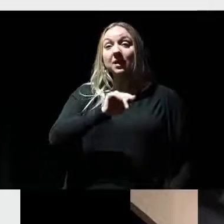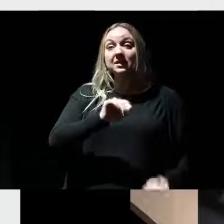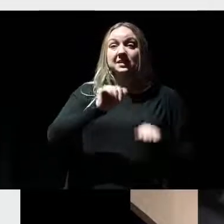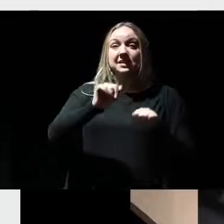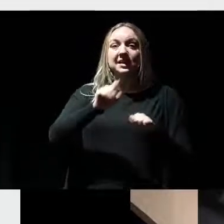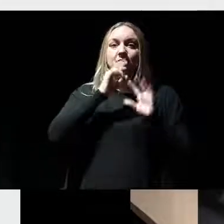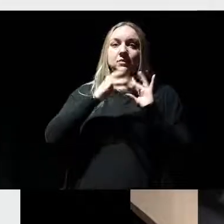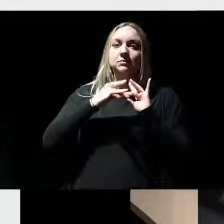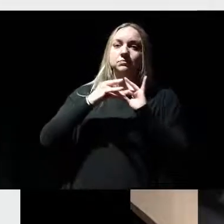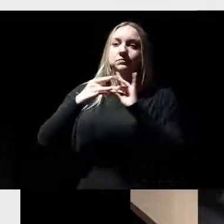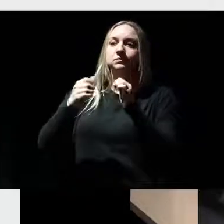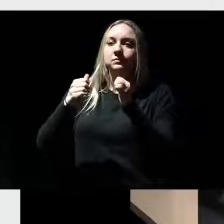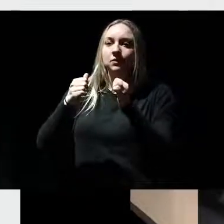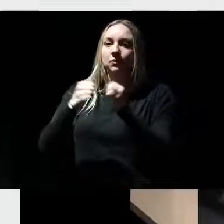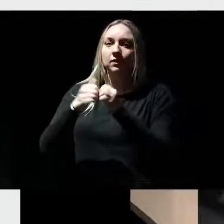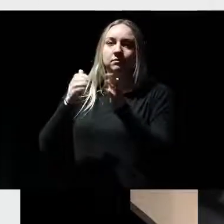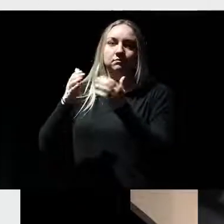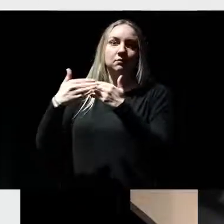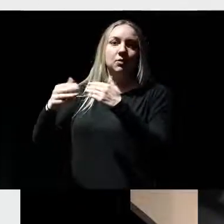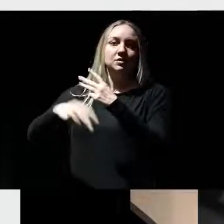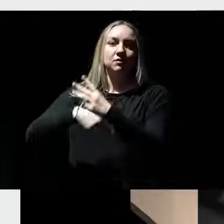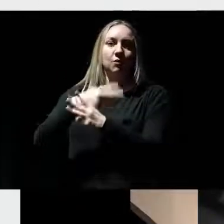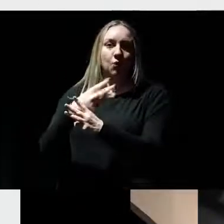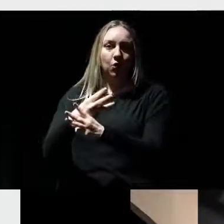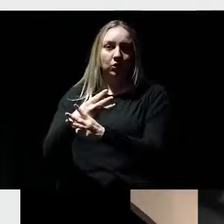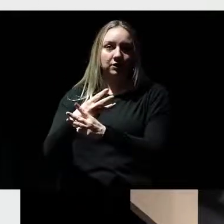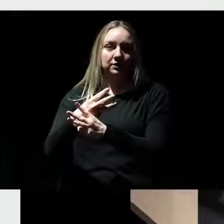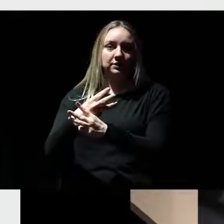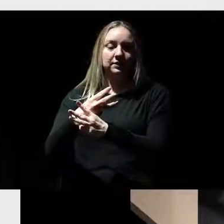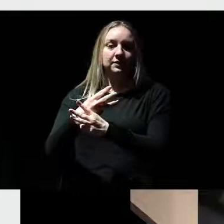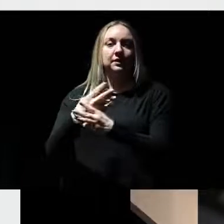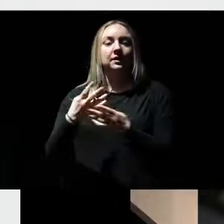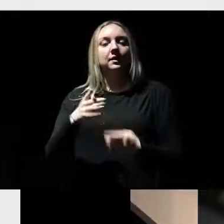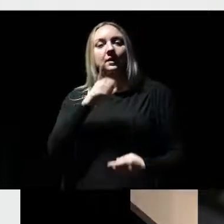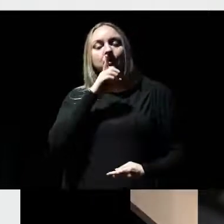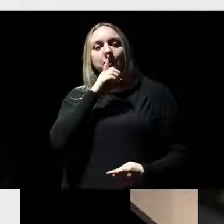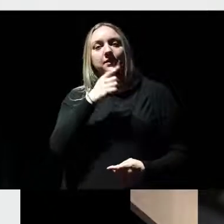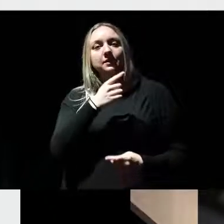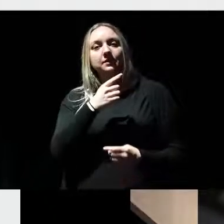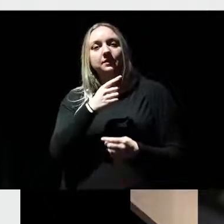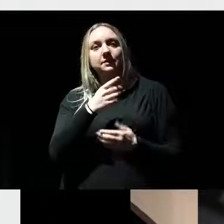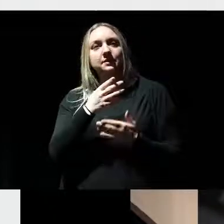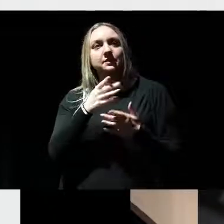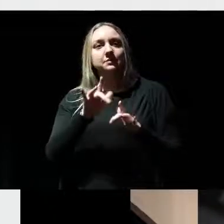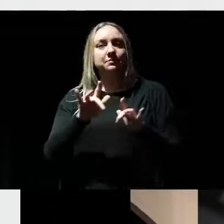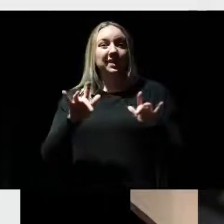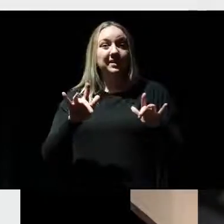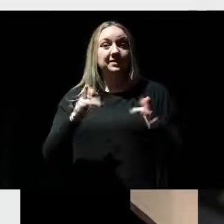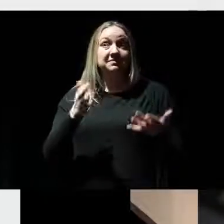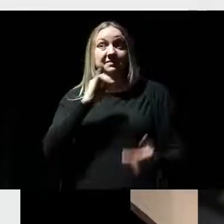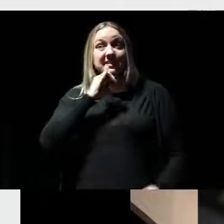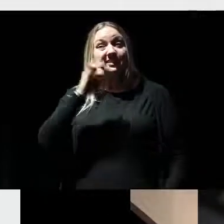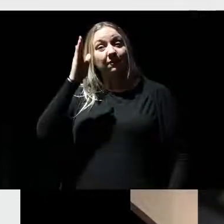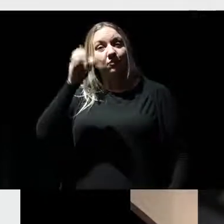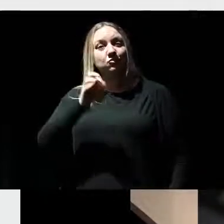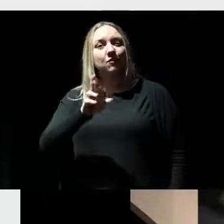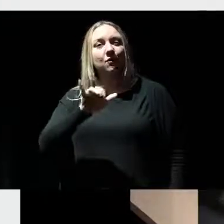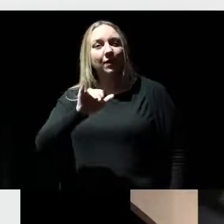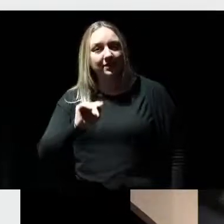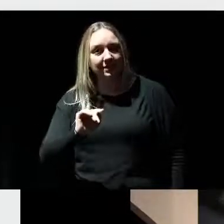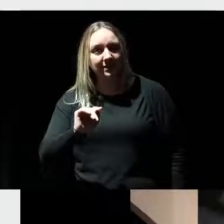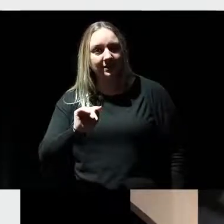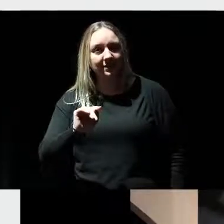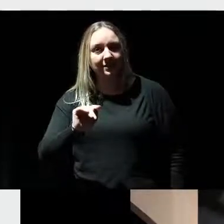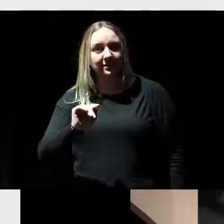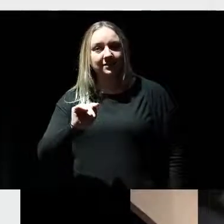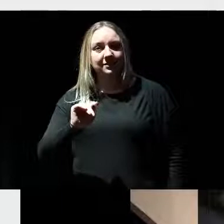broad constituencies, and a place where over RIT's future, that those series of